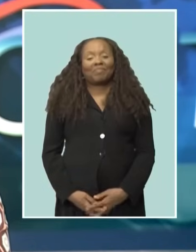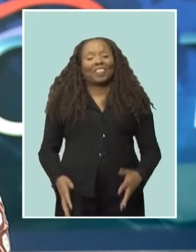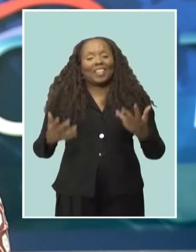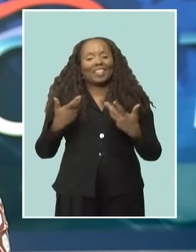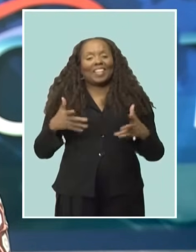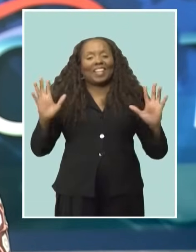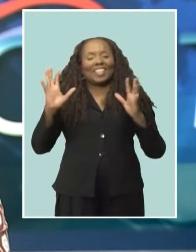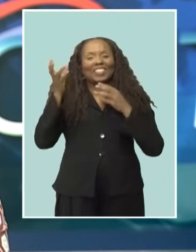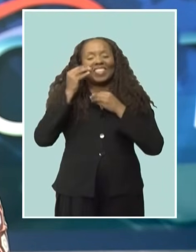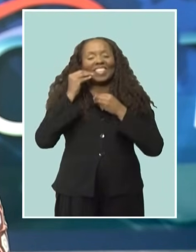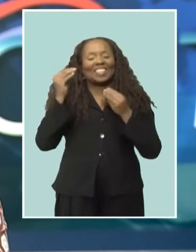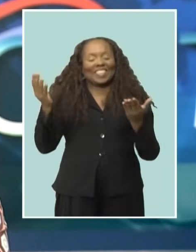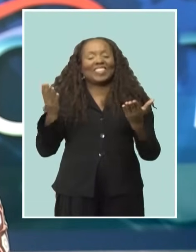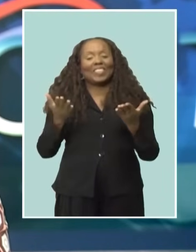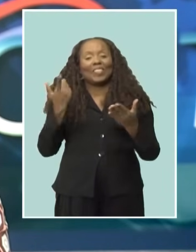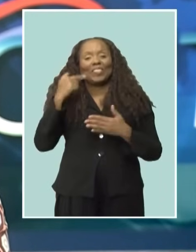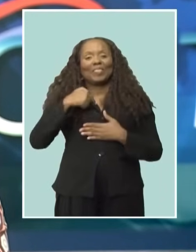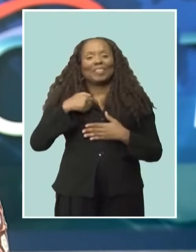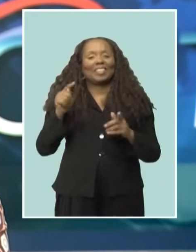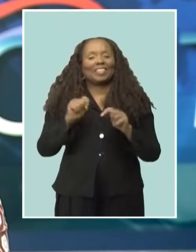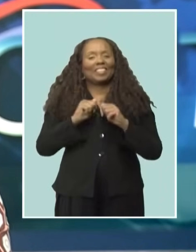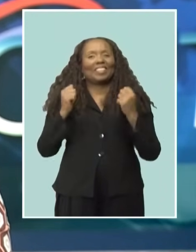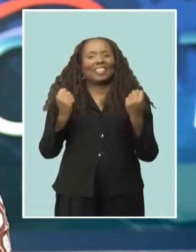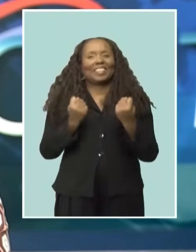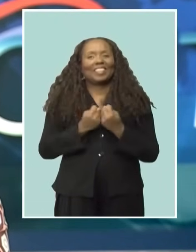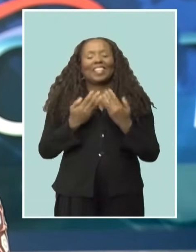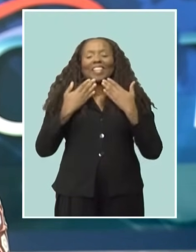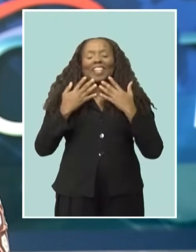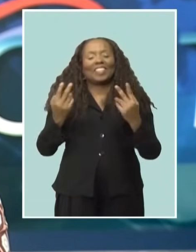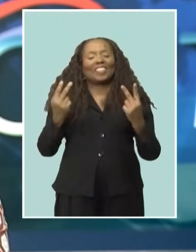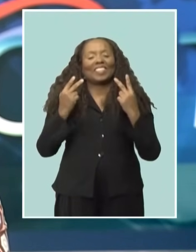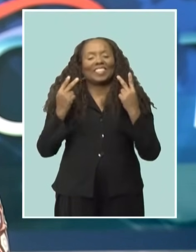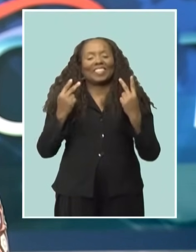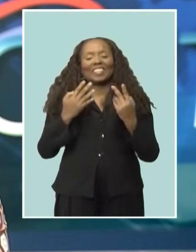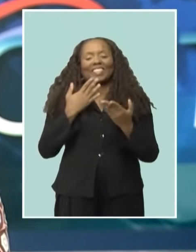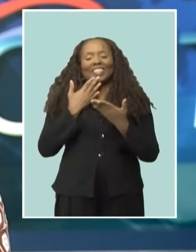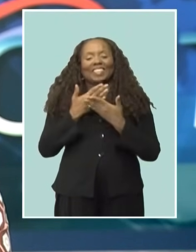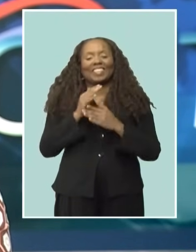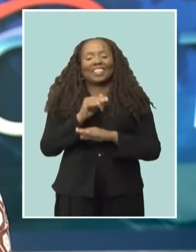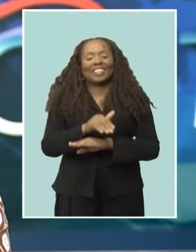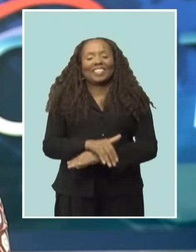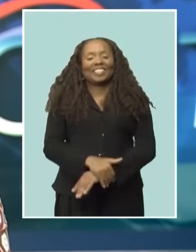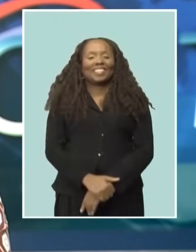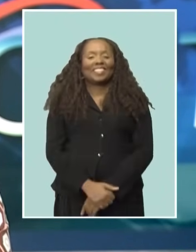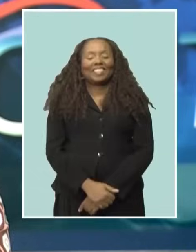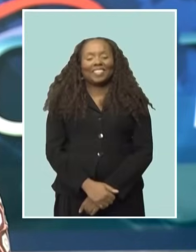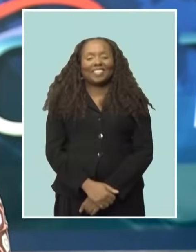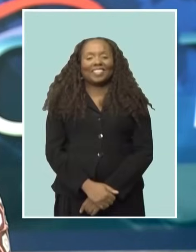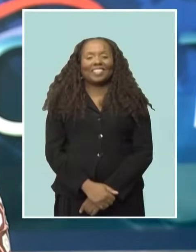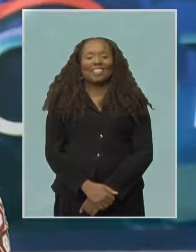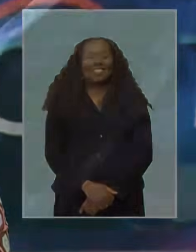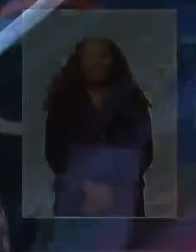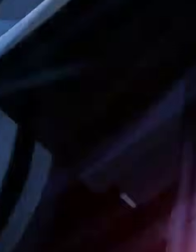that's our news for tonight. On behalf of the entire team, thank you so much for tuning in. Good night.